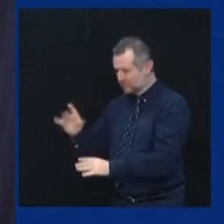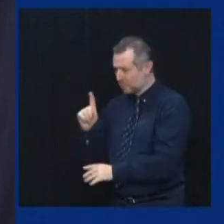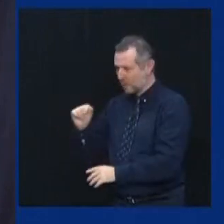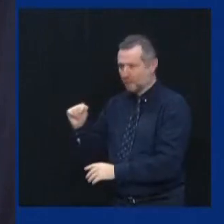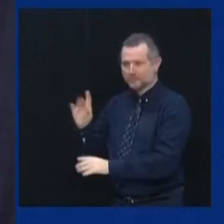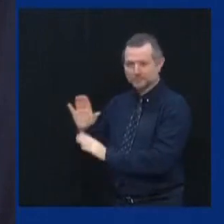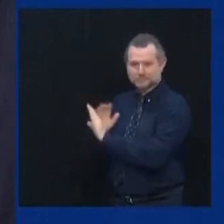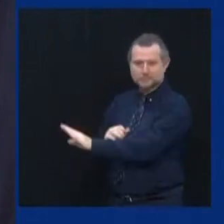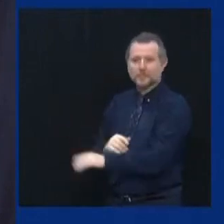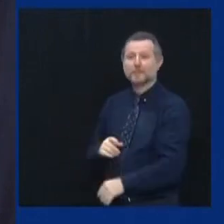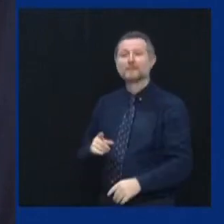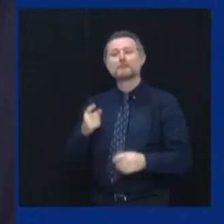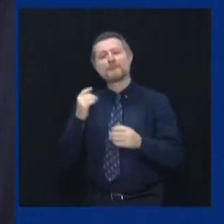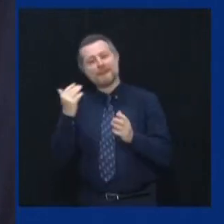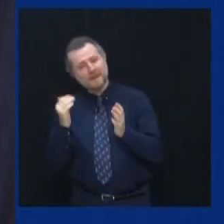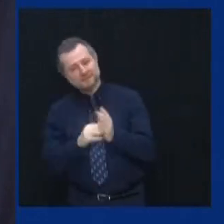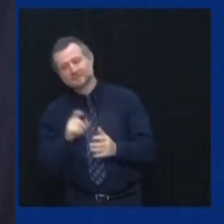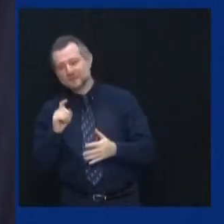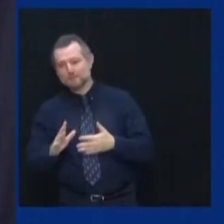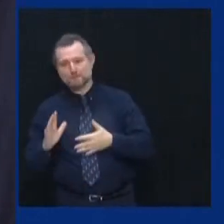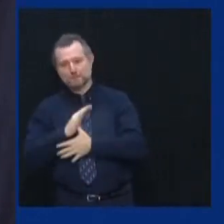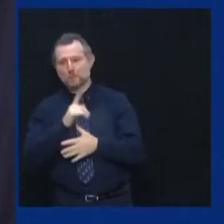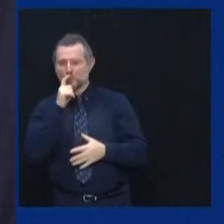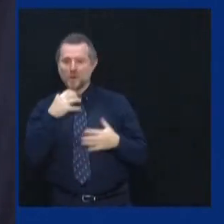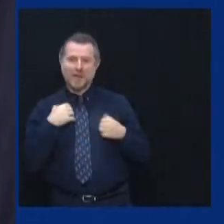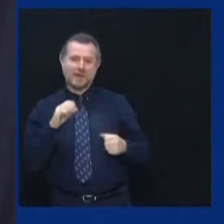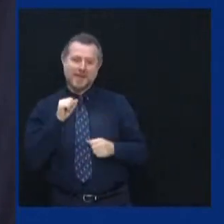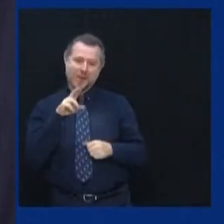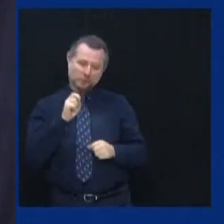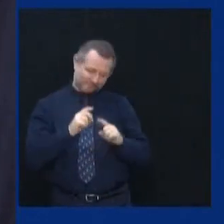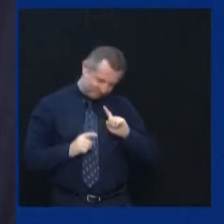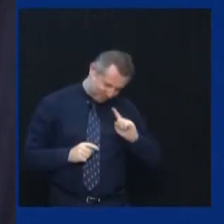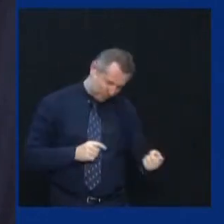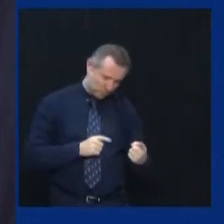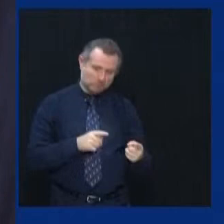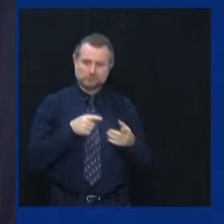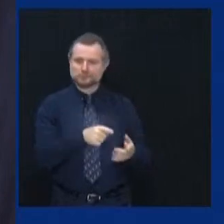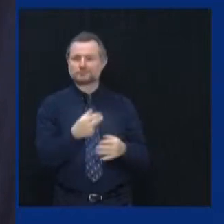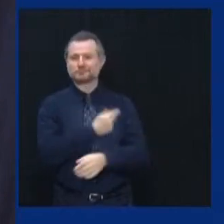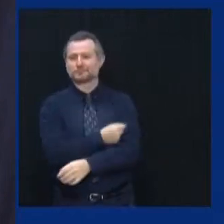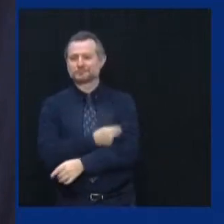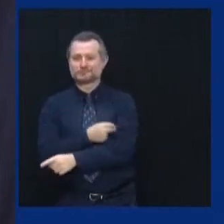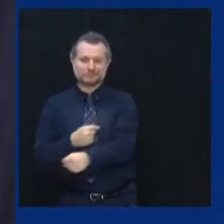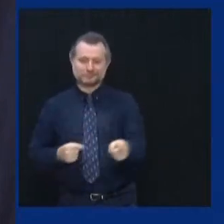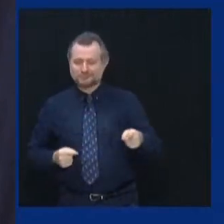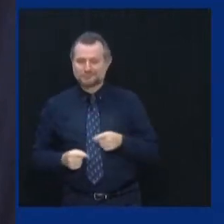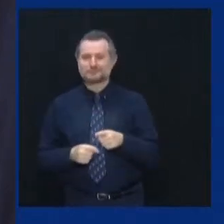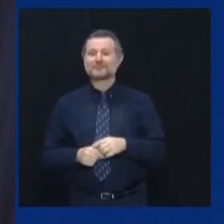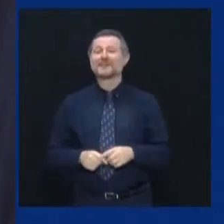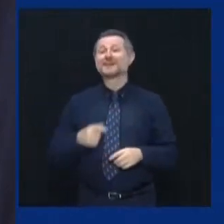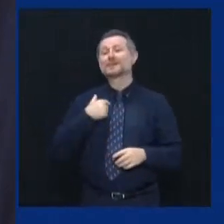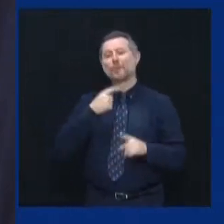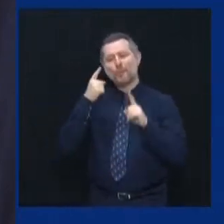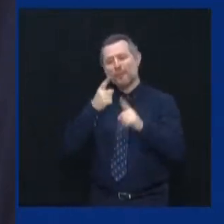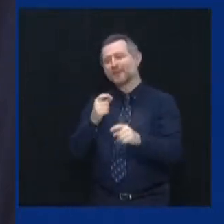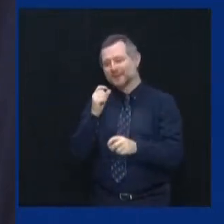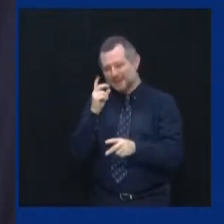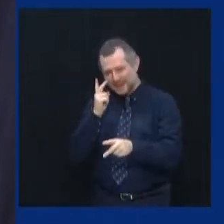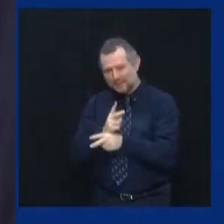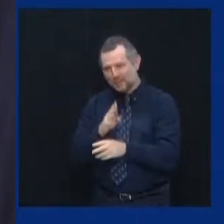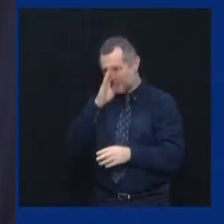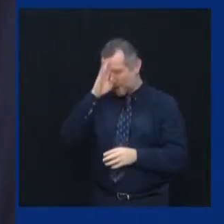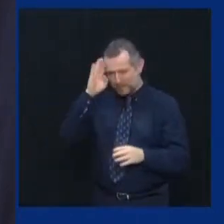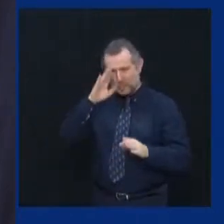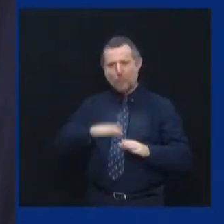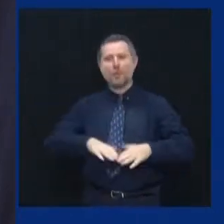prioritize healthcare workers. Because, as I said, this is all about keeping the hospitals open. And